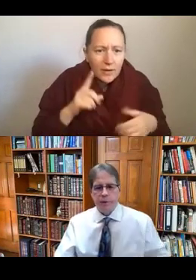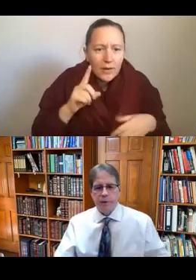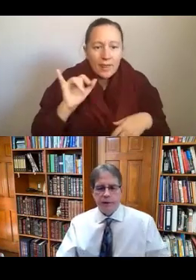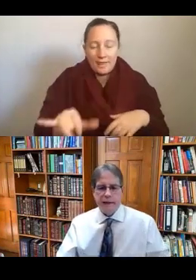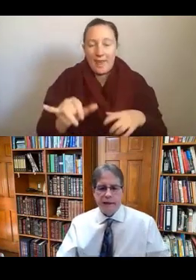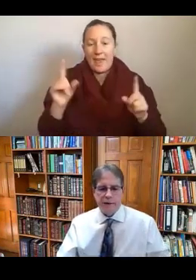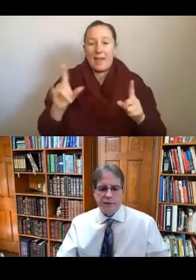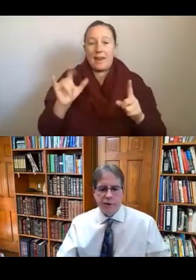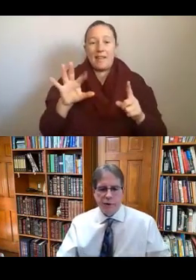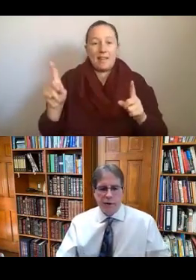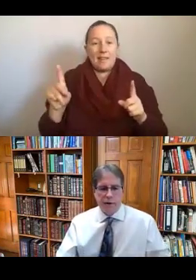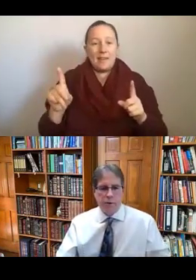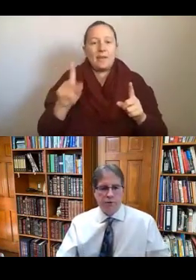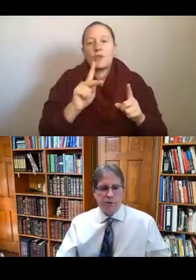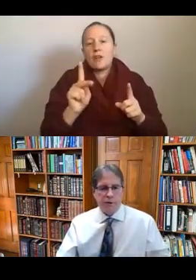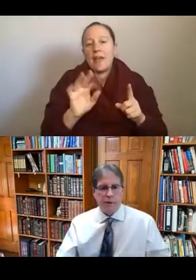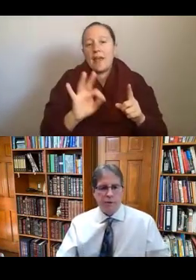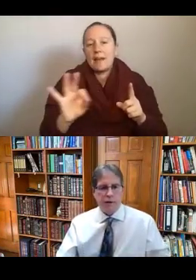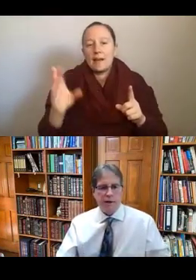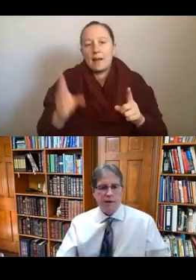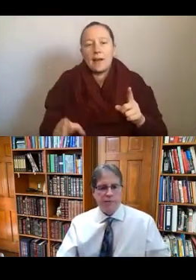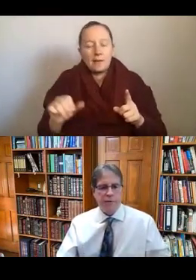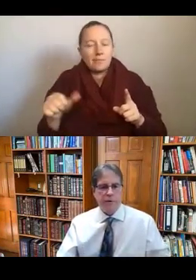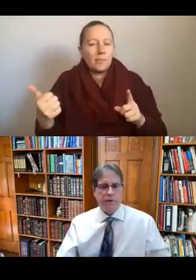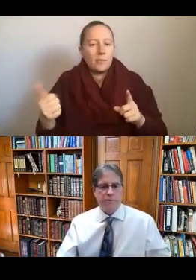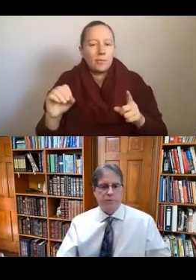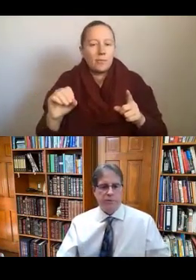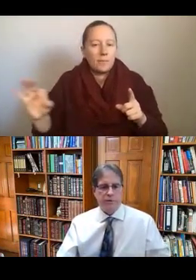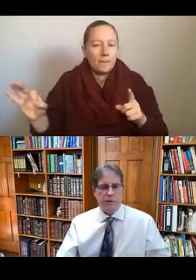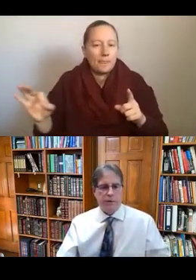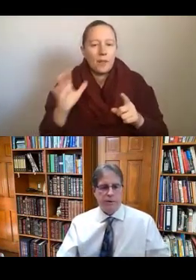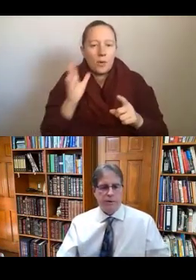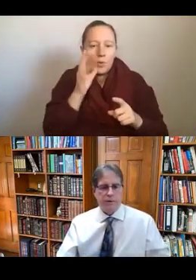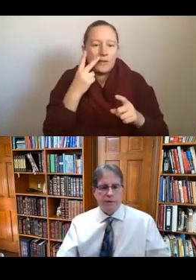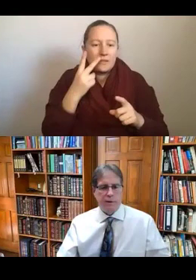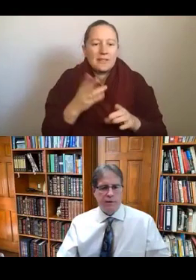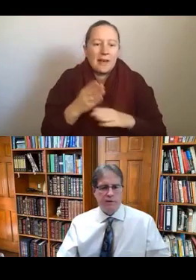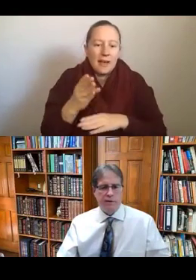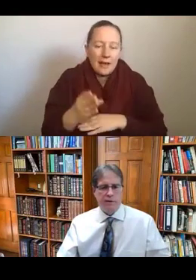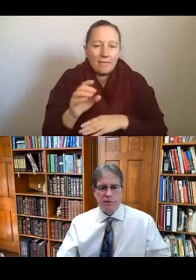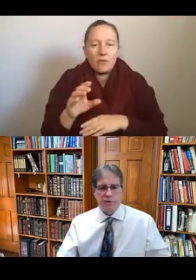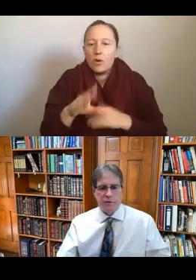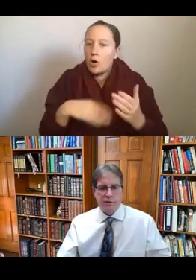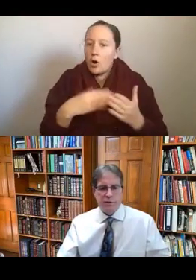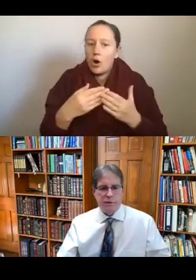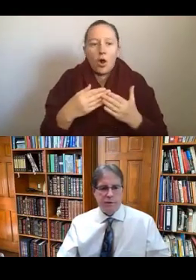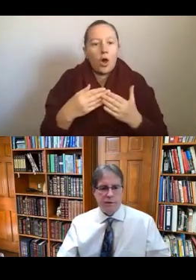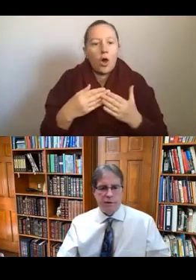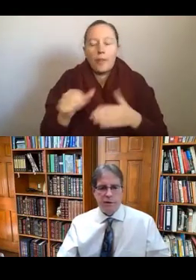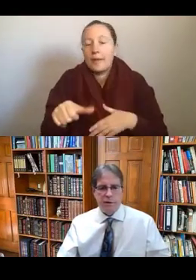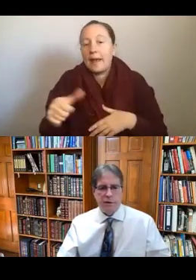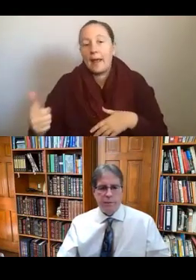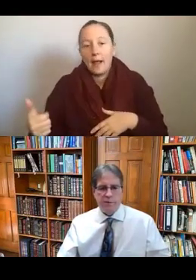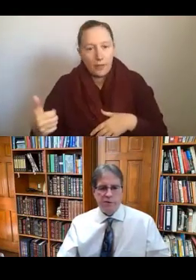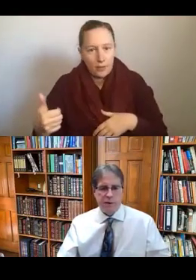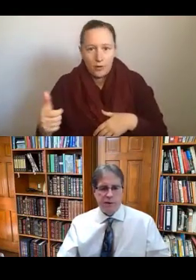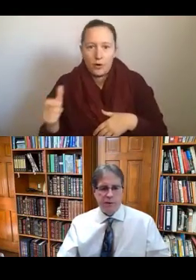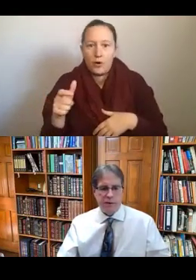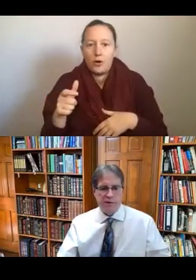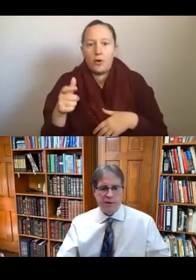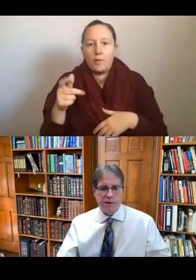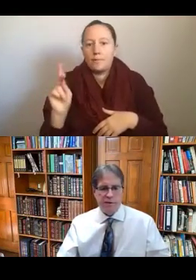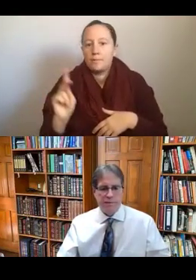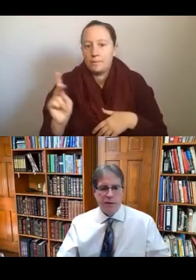the other parent Ks, you will see right after all of the list, the institutes that are listed here in the